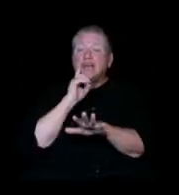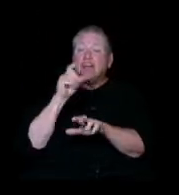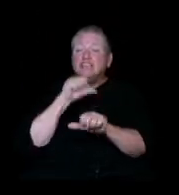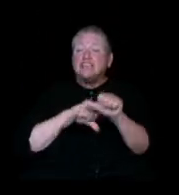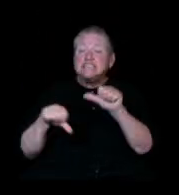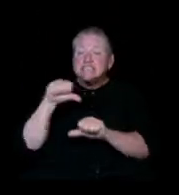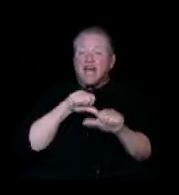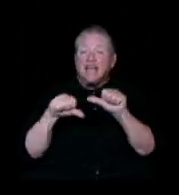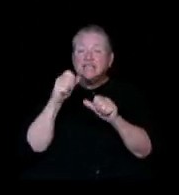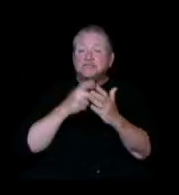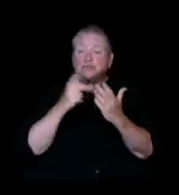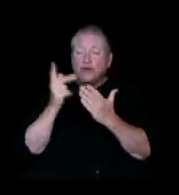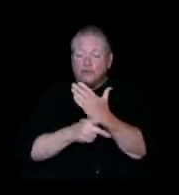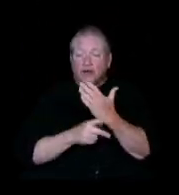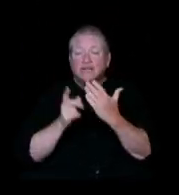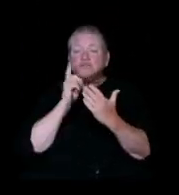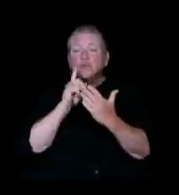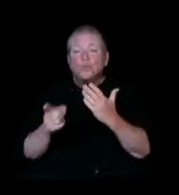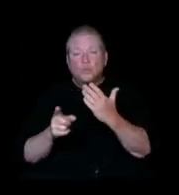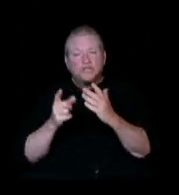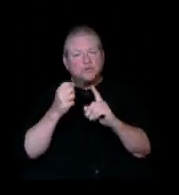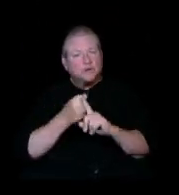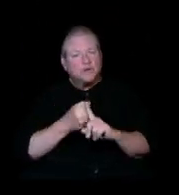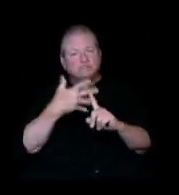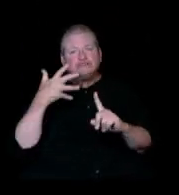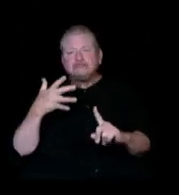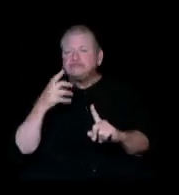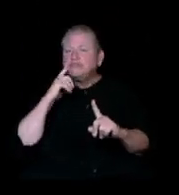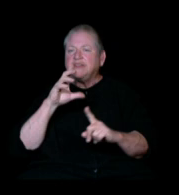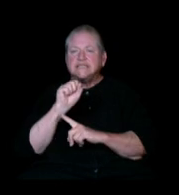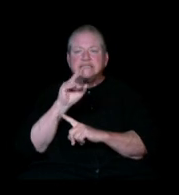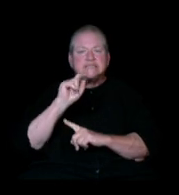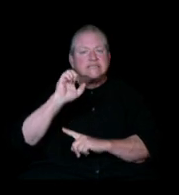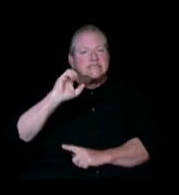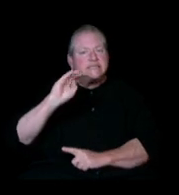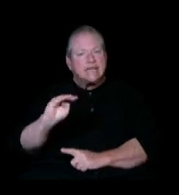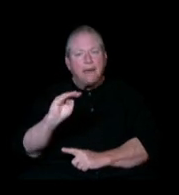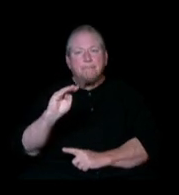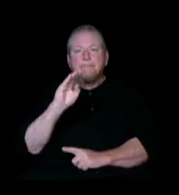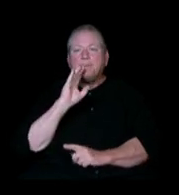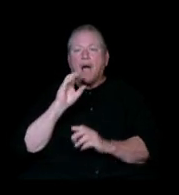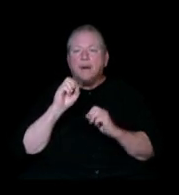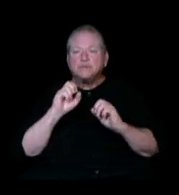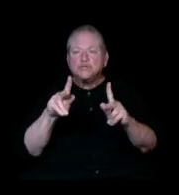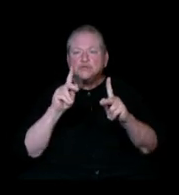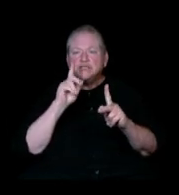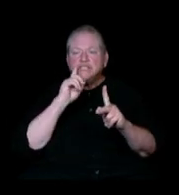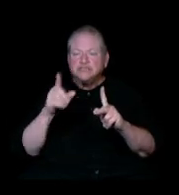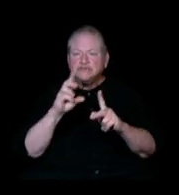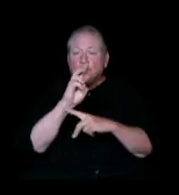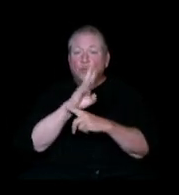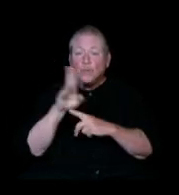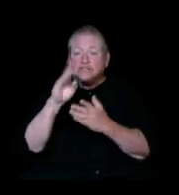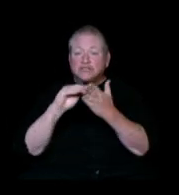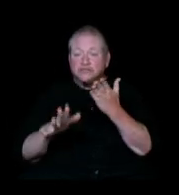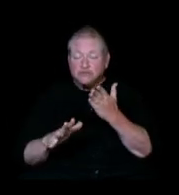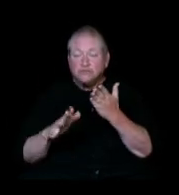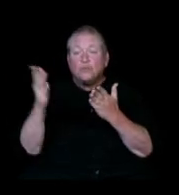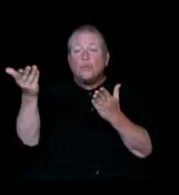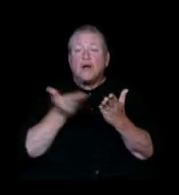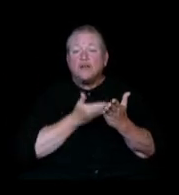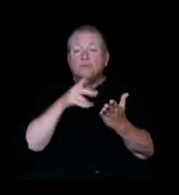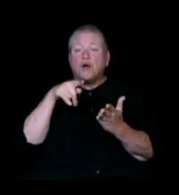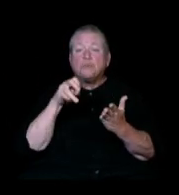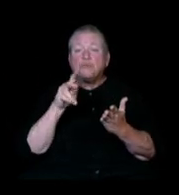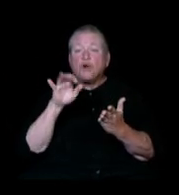will vastly expand the STEM opportunities for Western students. Now please welcome our Provost and Vice